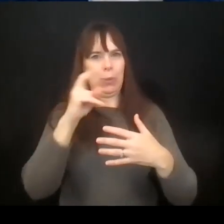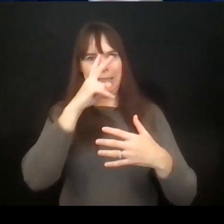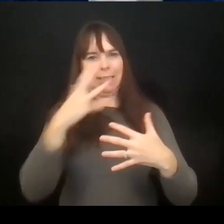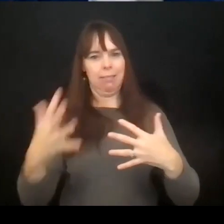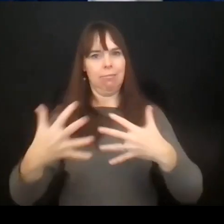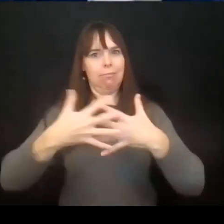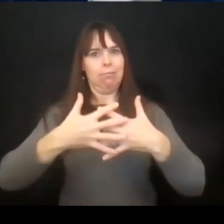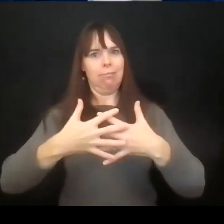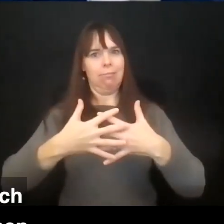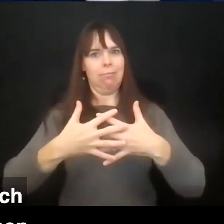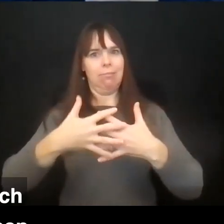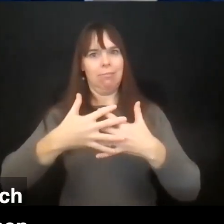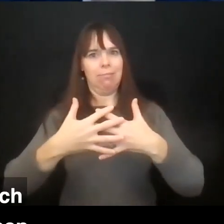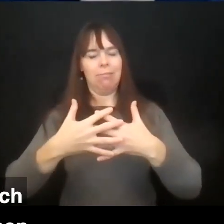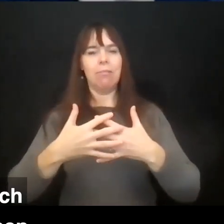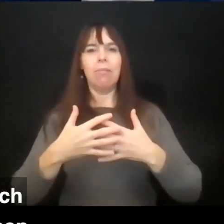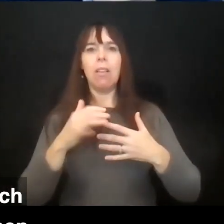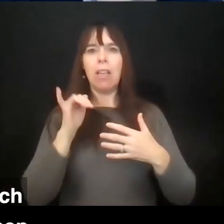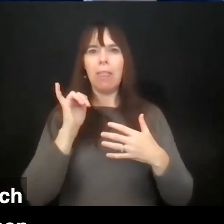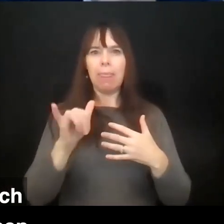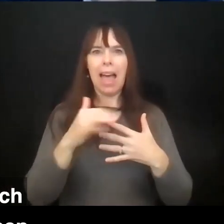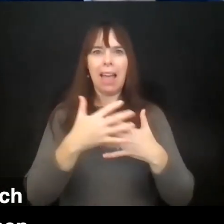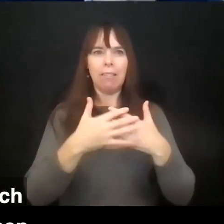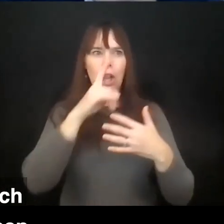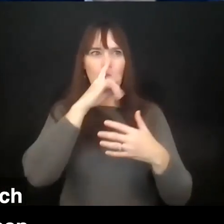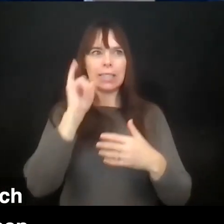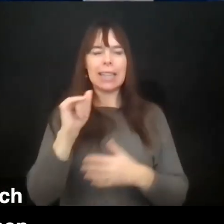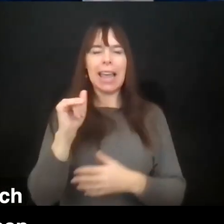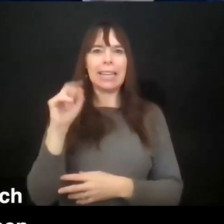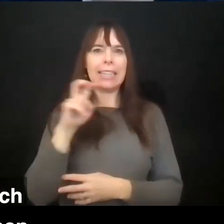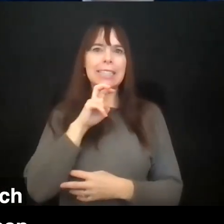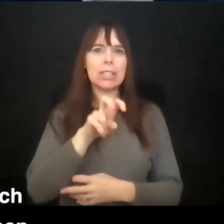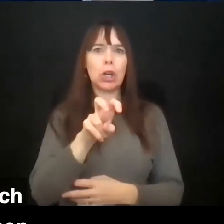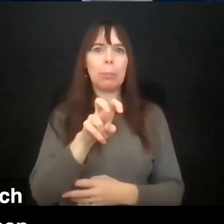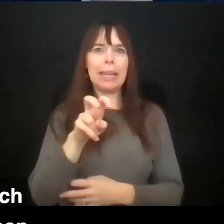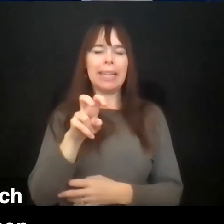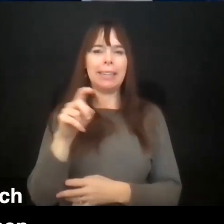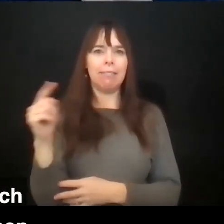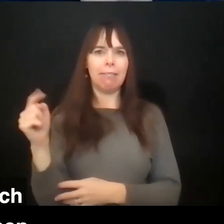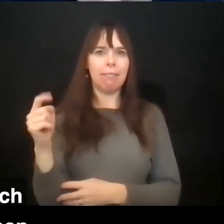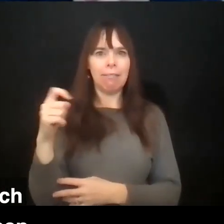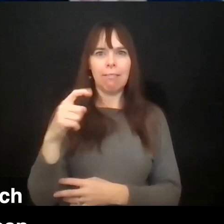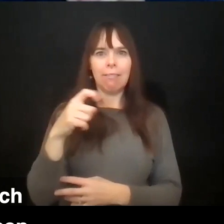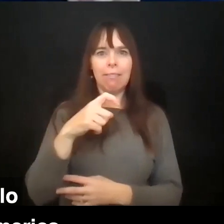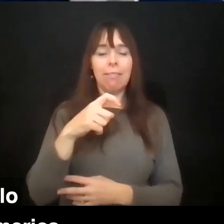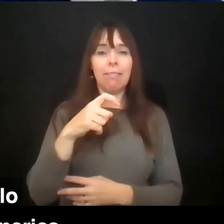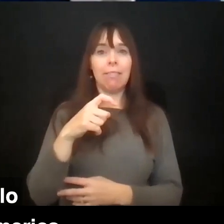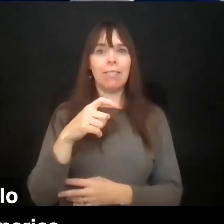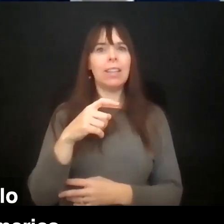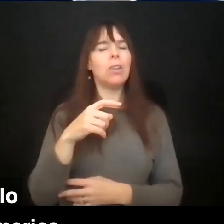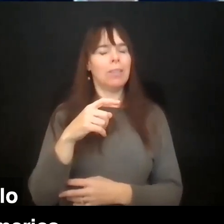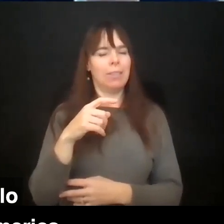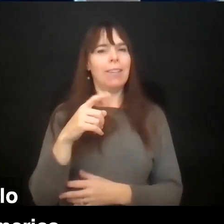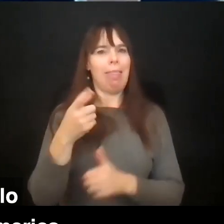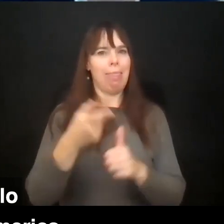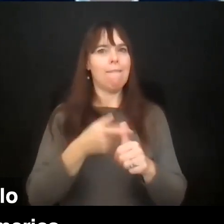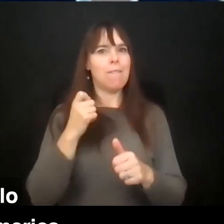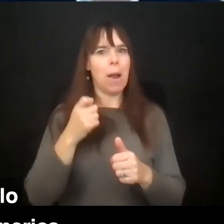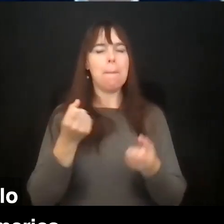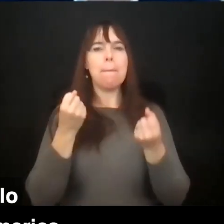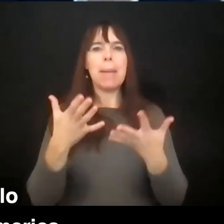the background. And this serpent, which is a creature that's seen in some of the